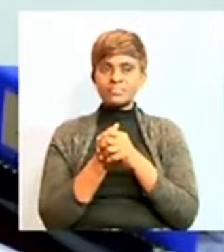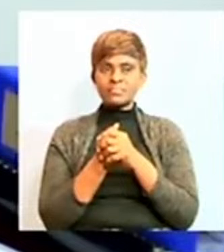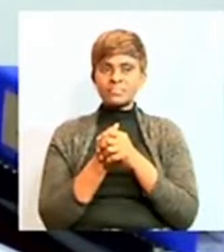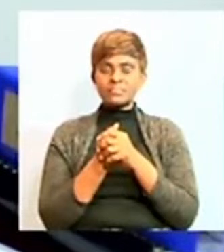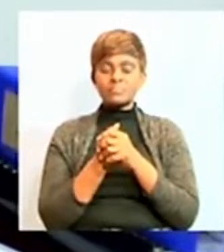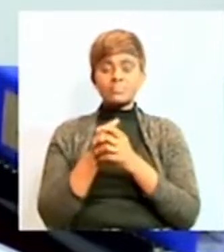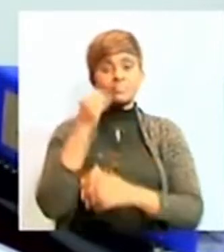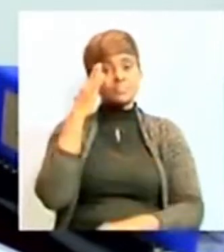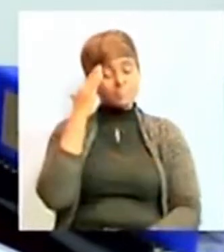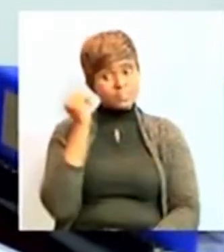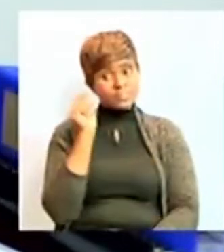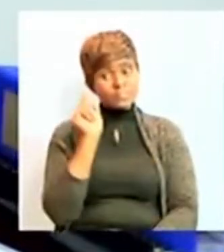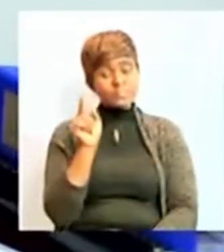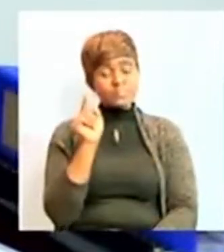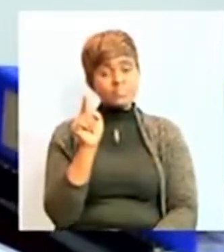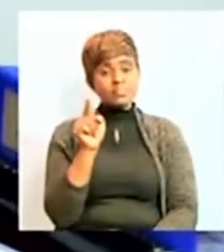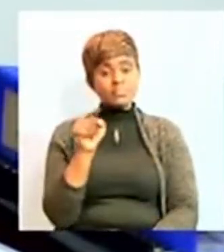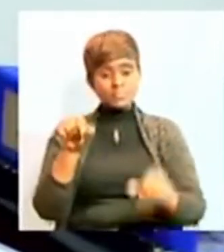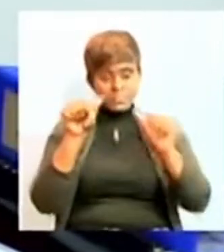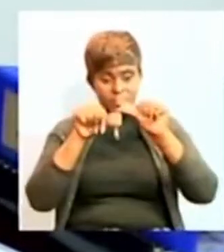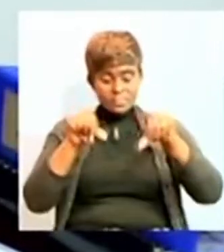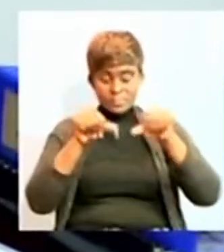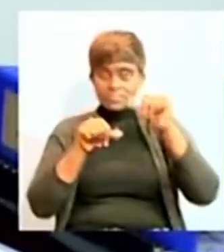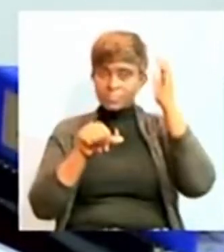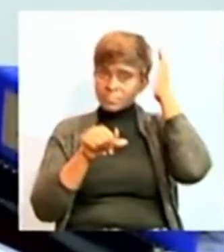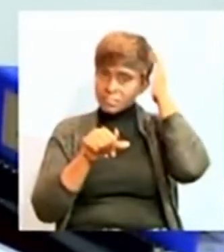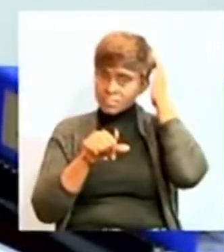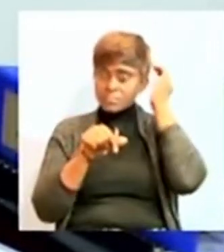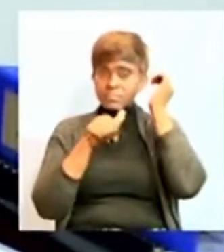no wonder even the audit opinion,